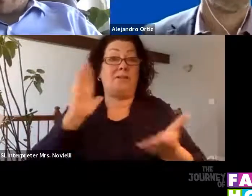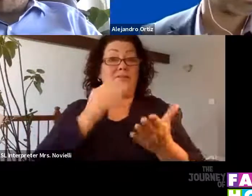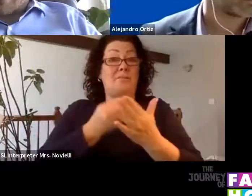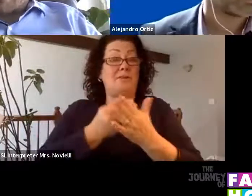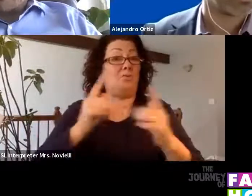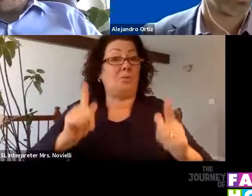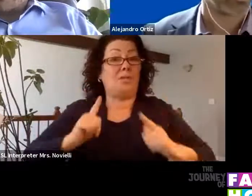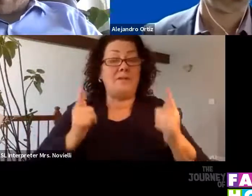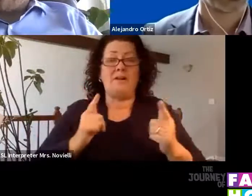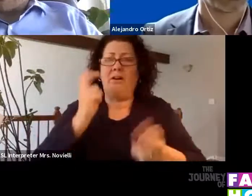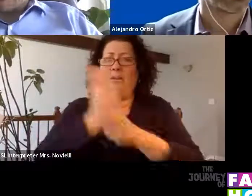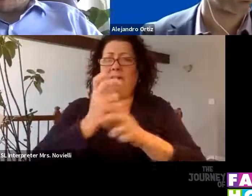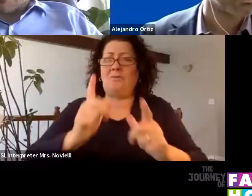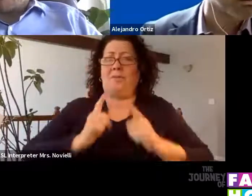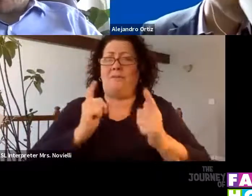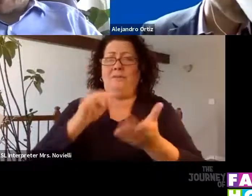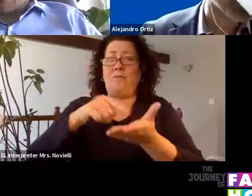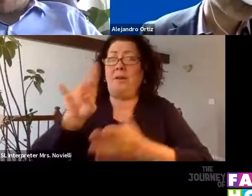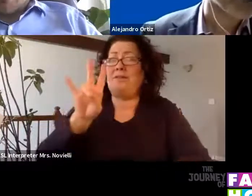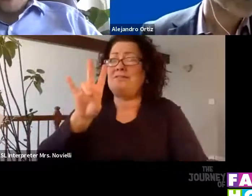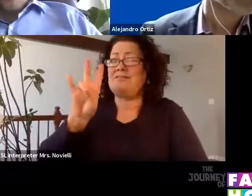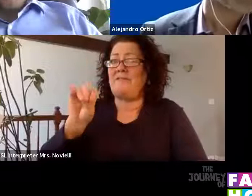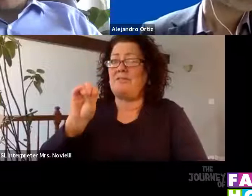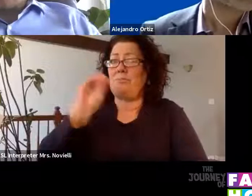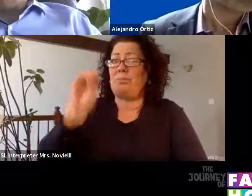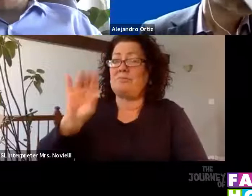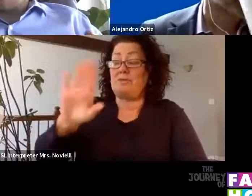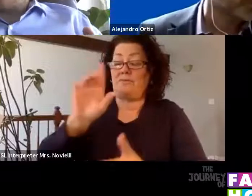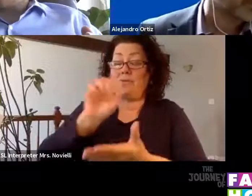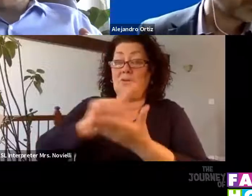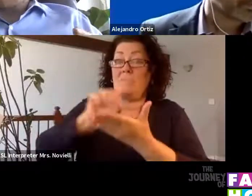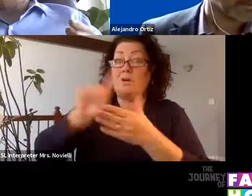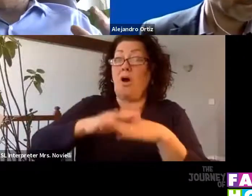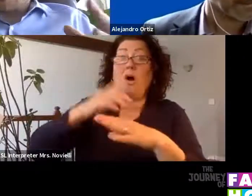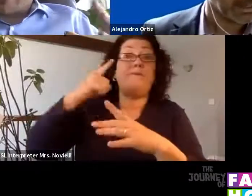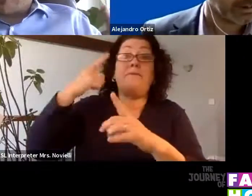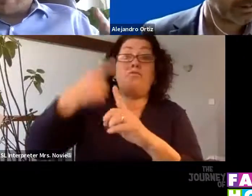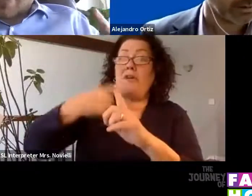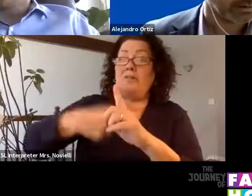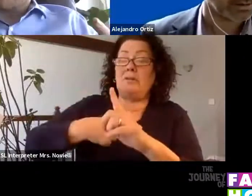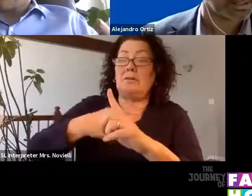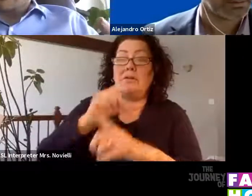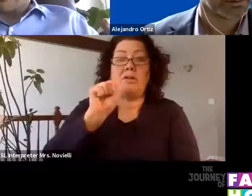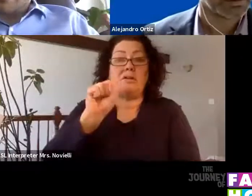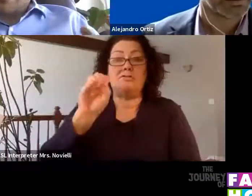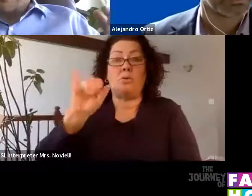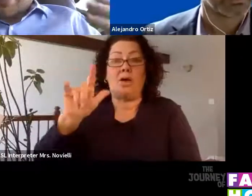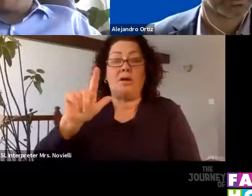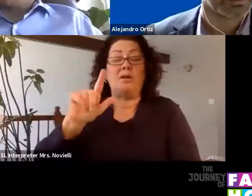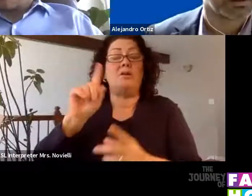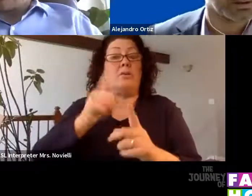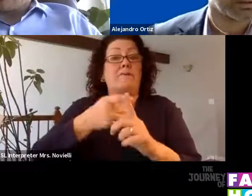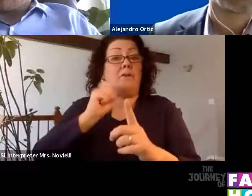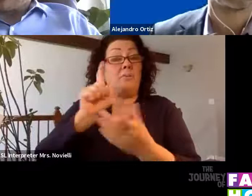live when you're paying 70% of your income on rent. So source of income discrimination, right, is more than just a housing issue. It's